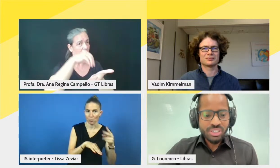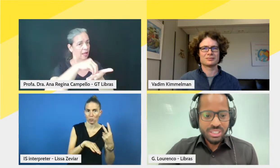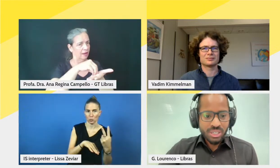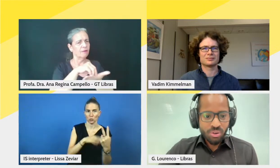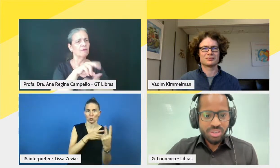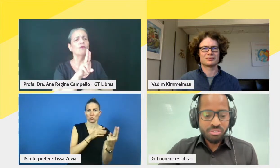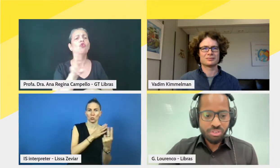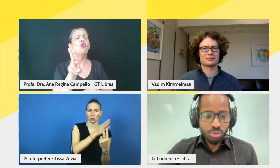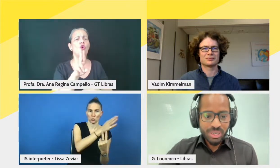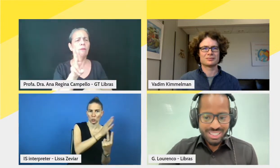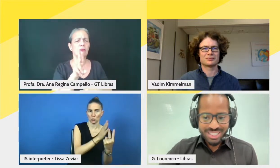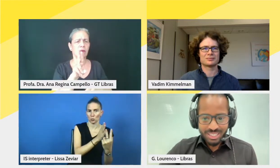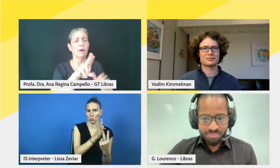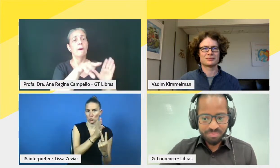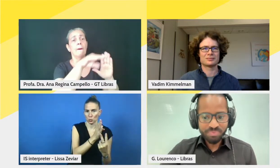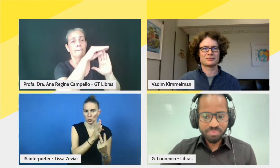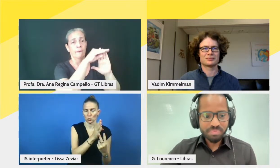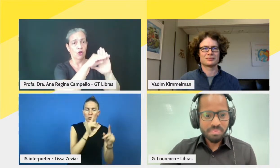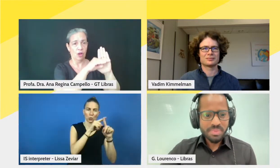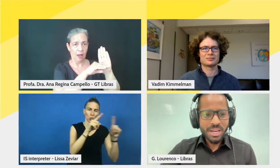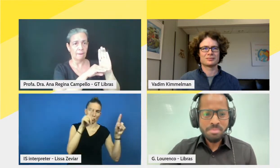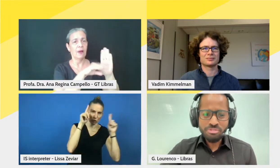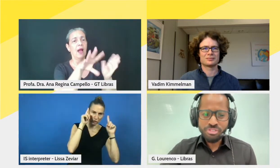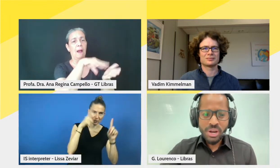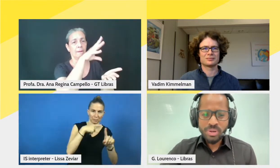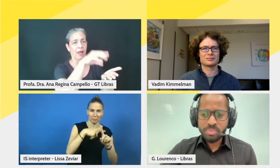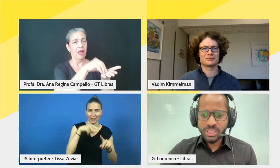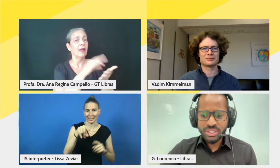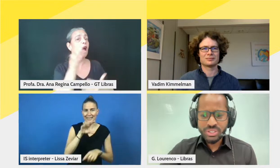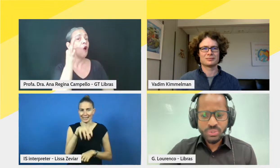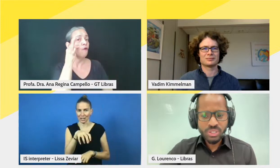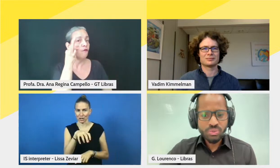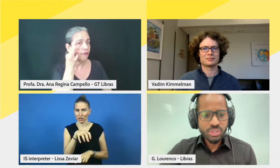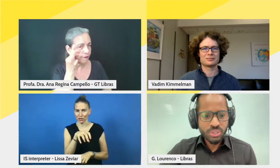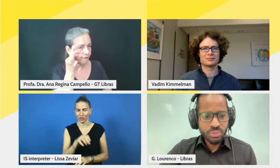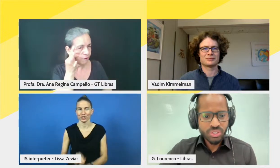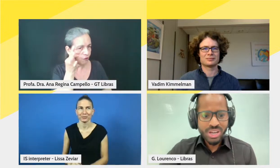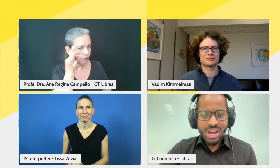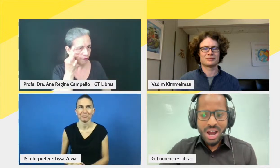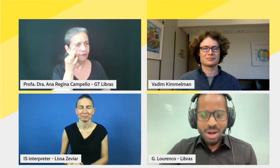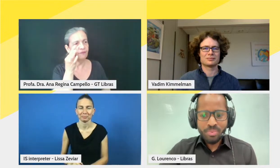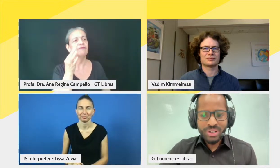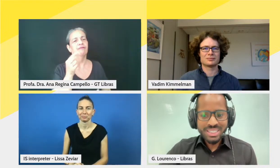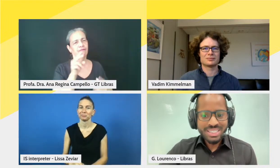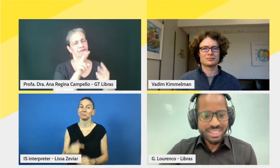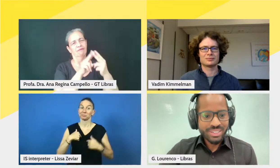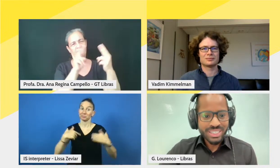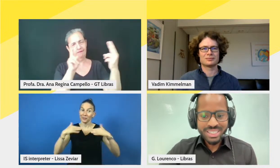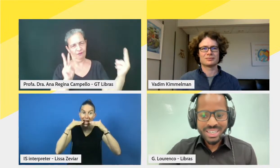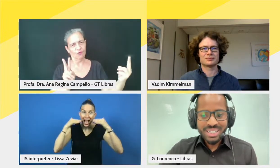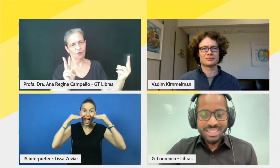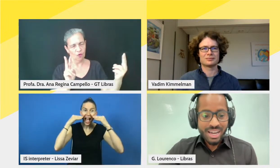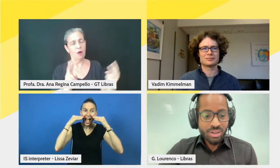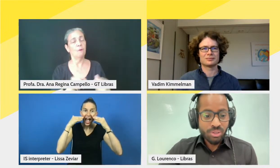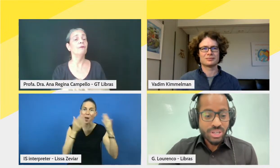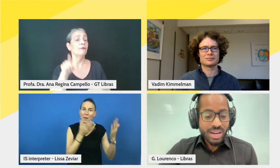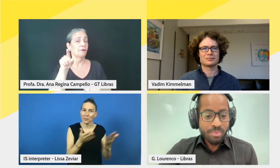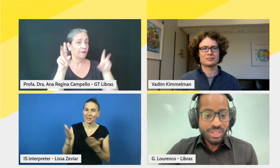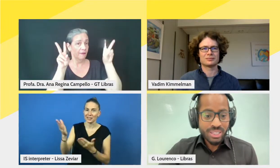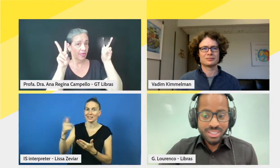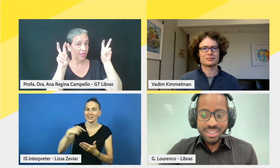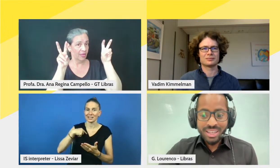of Niterói Fluminense. I'm very pleased to introduce Abralin series